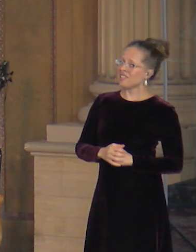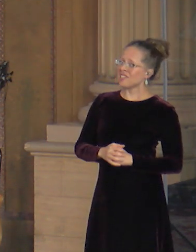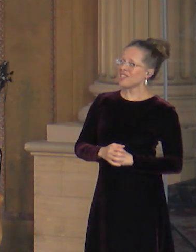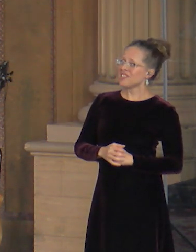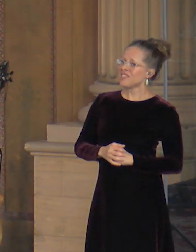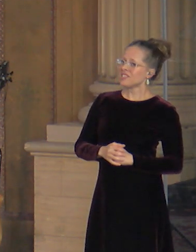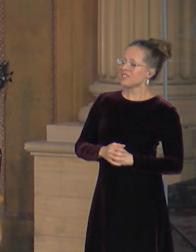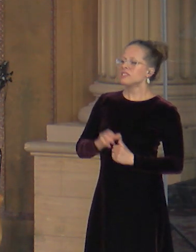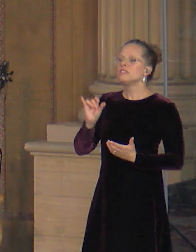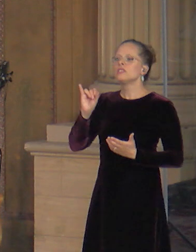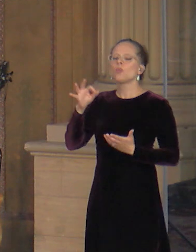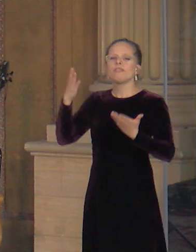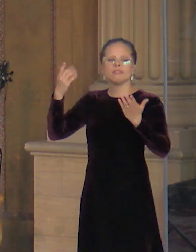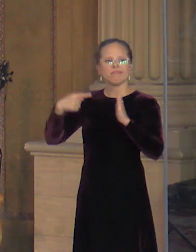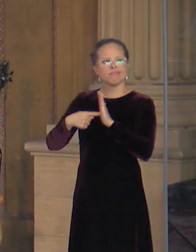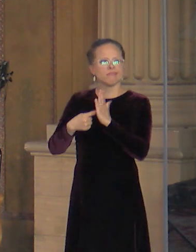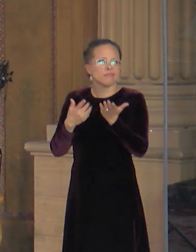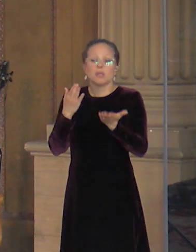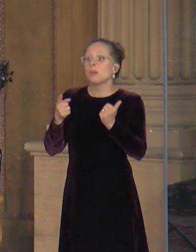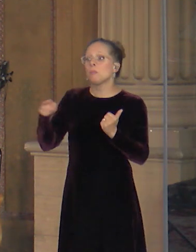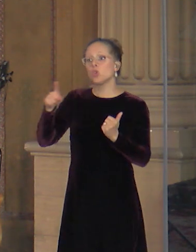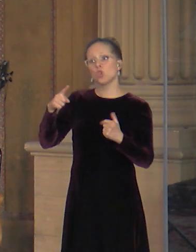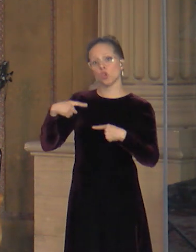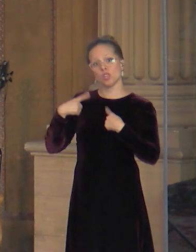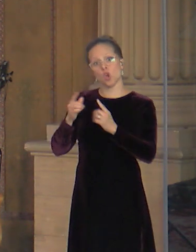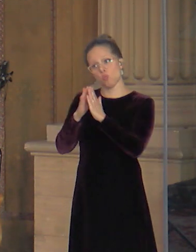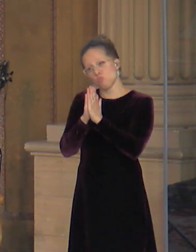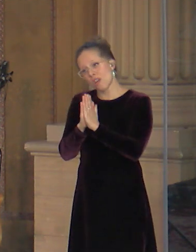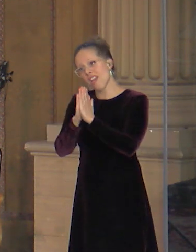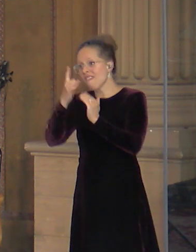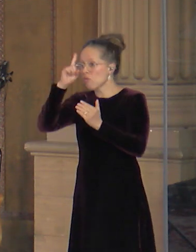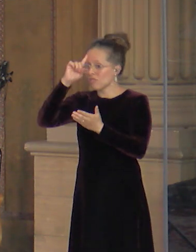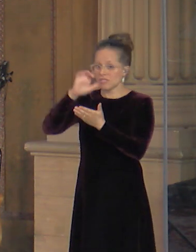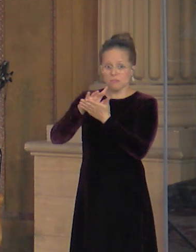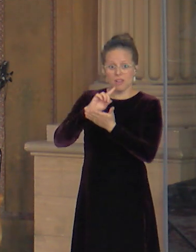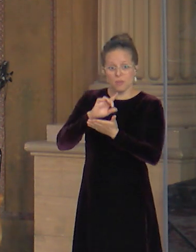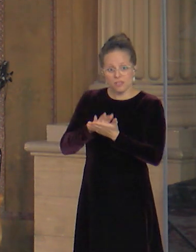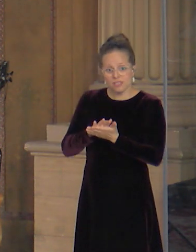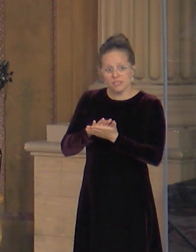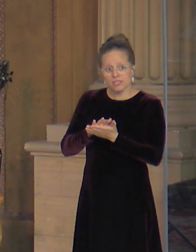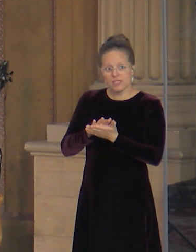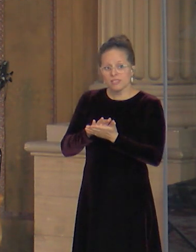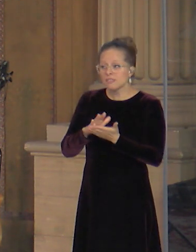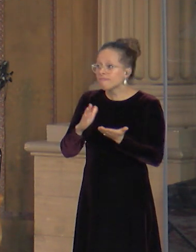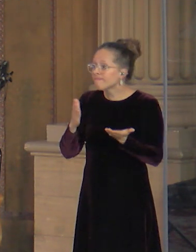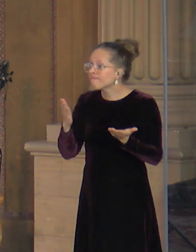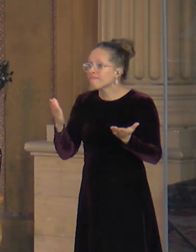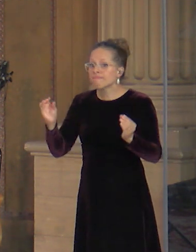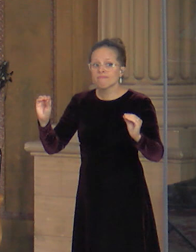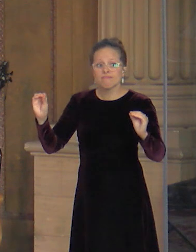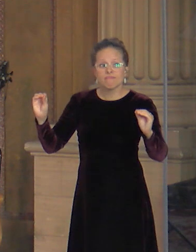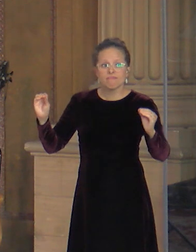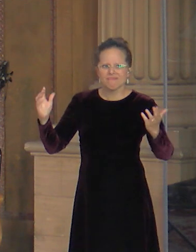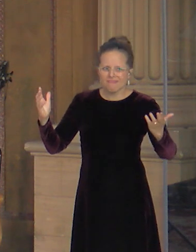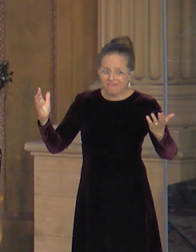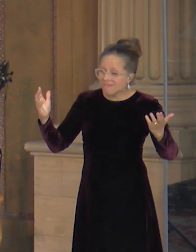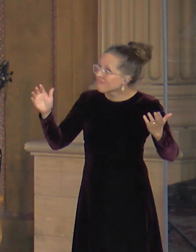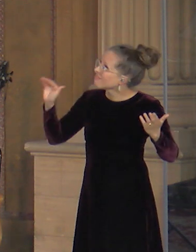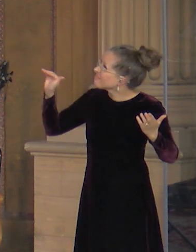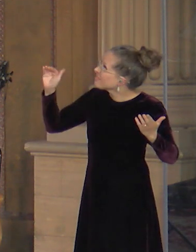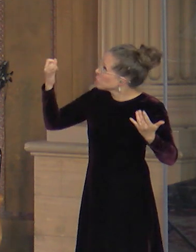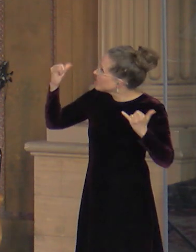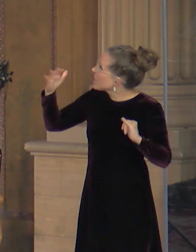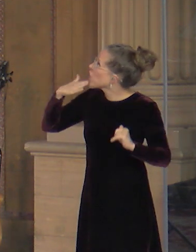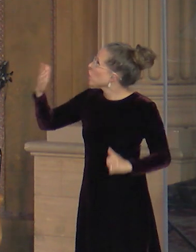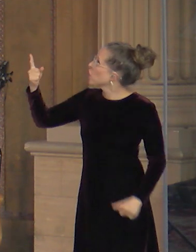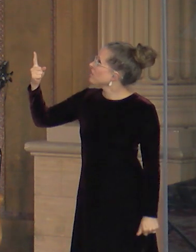so if you pray for a spouse and one doesn't come you can start to wonder is God good will God still be good to me